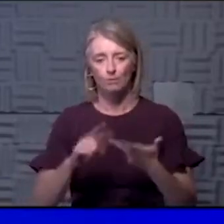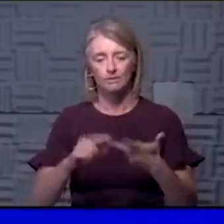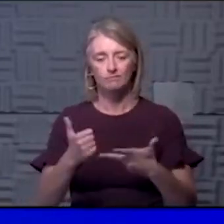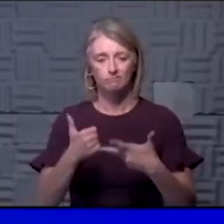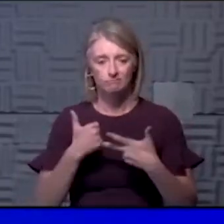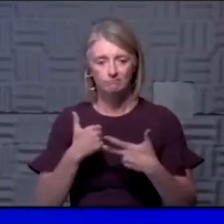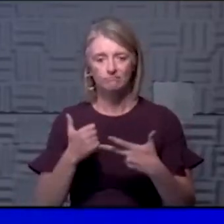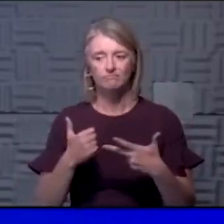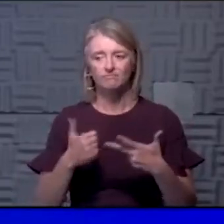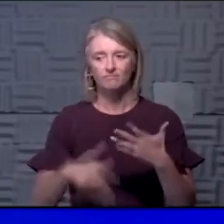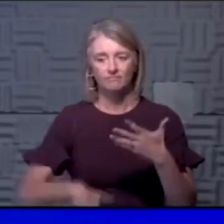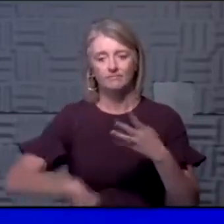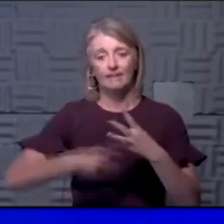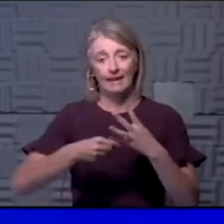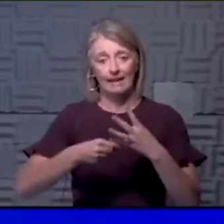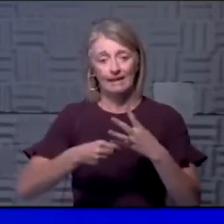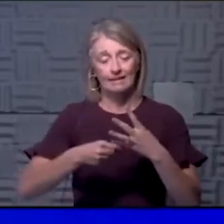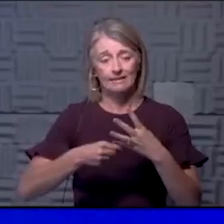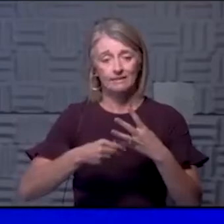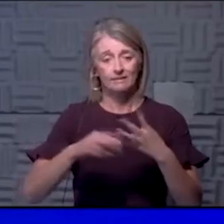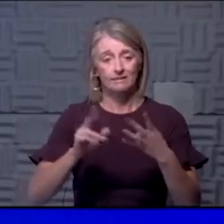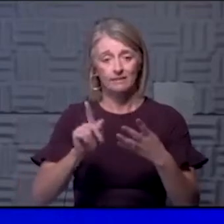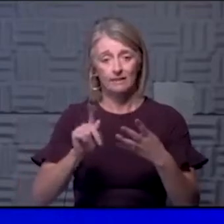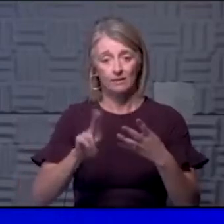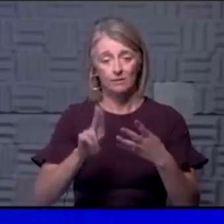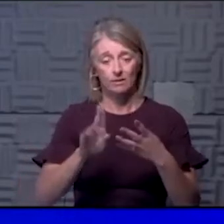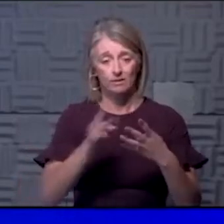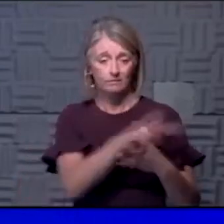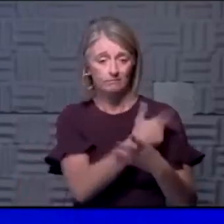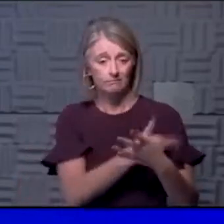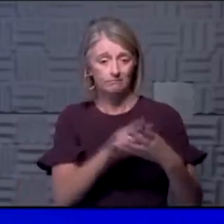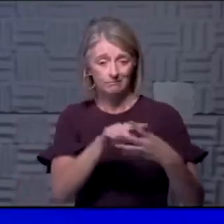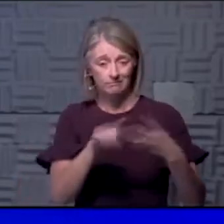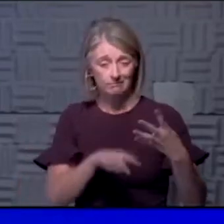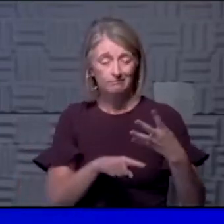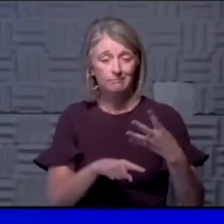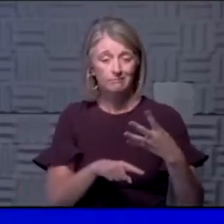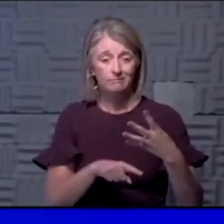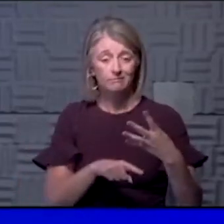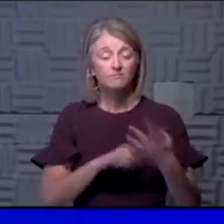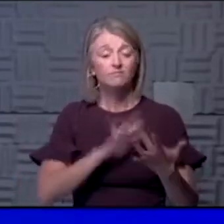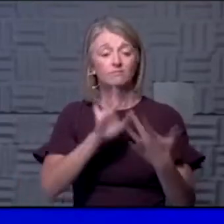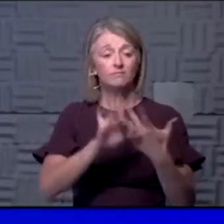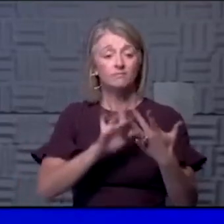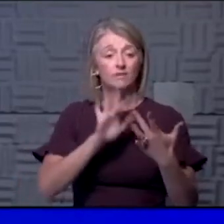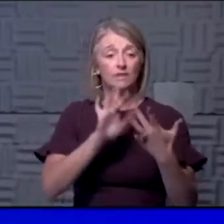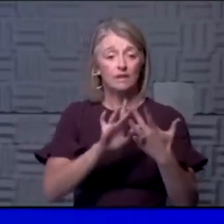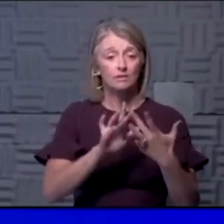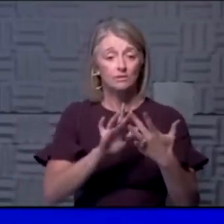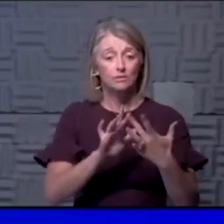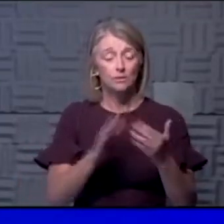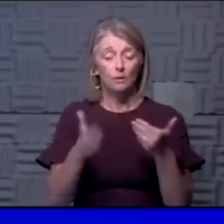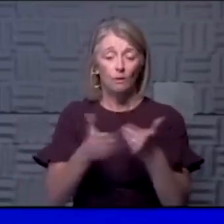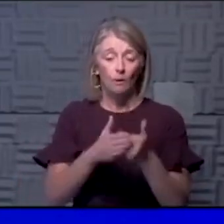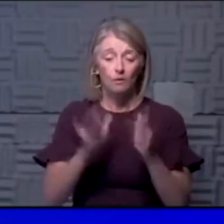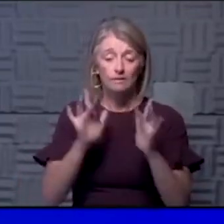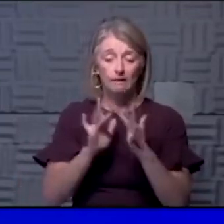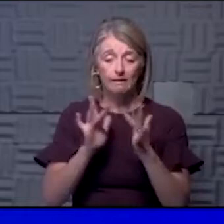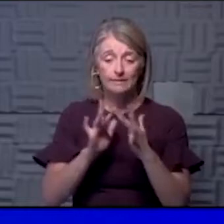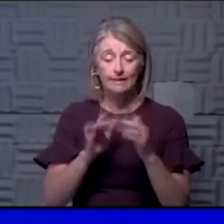do. Adding more capacity for more testing, that way reaching out not only to symptomatics but close contacts